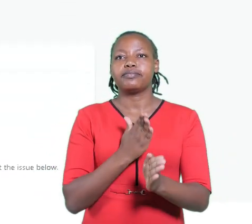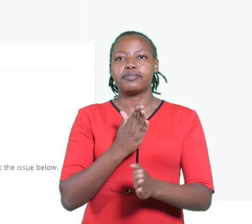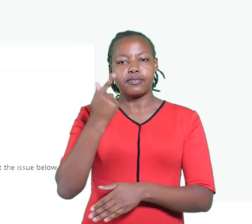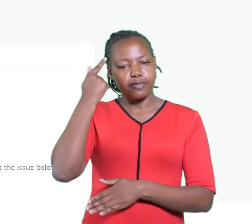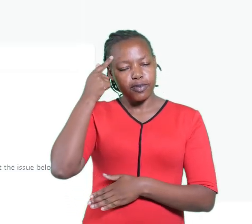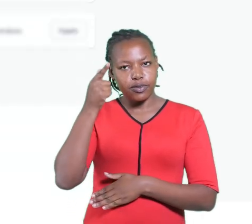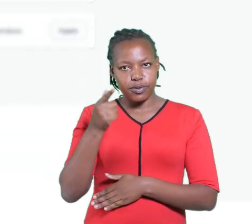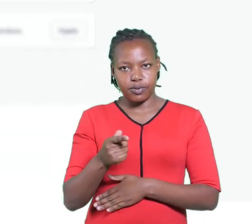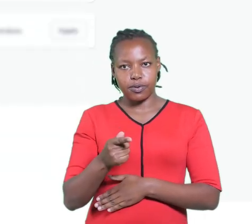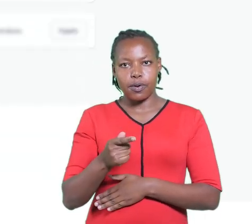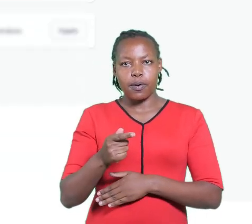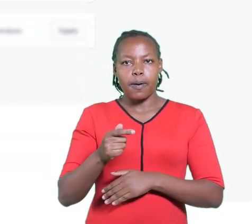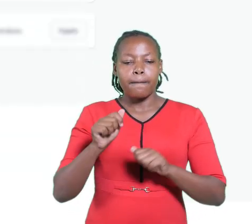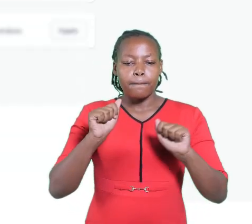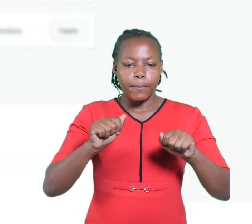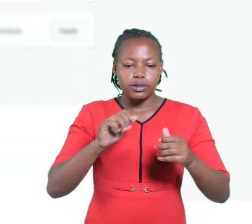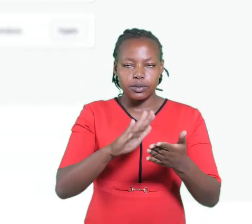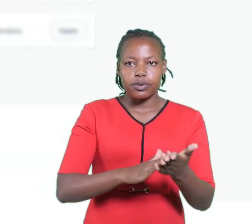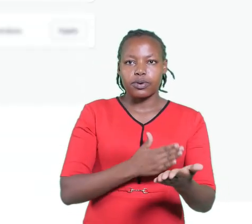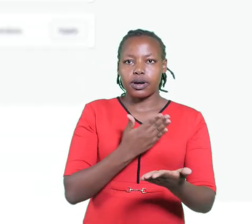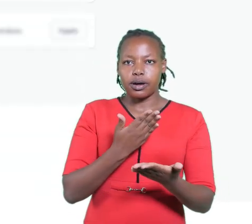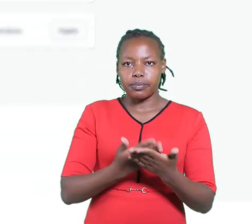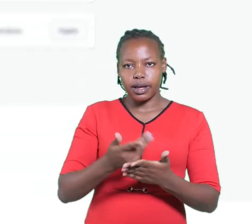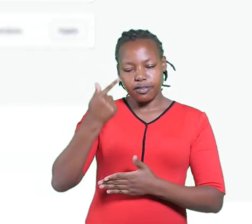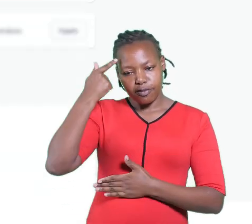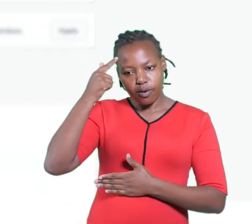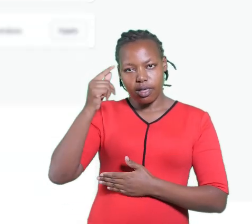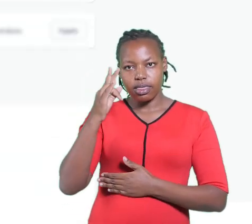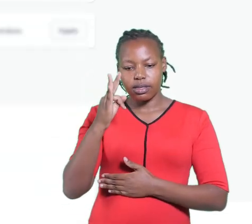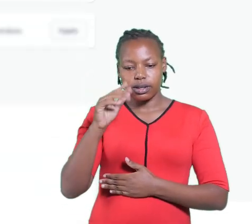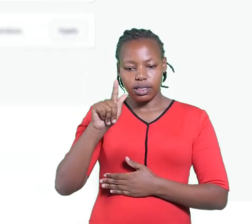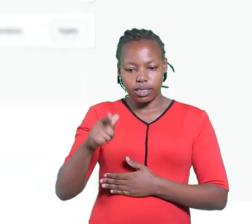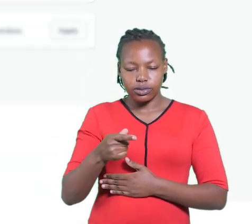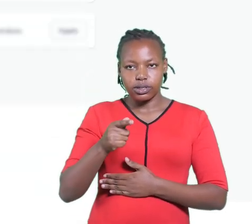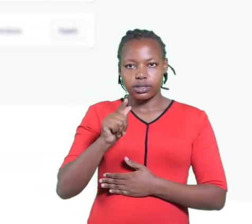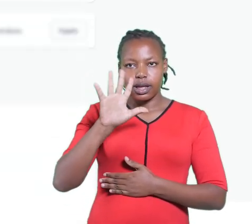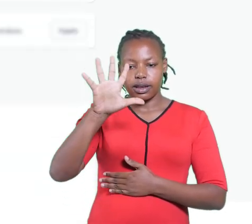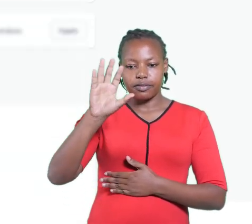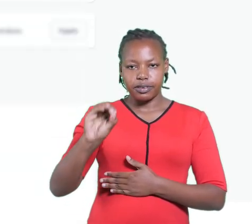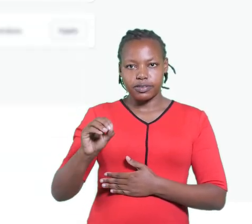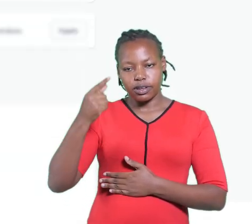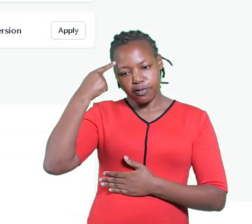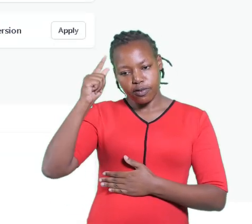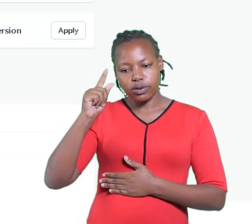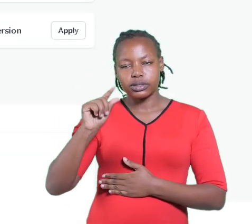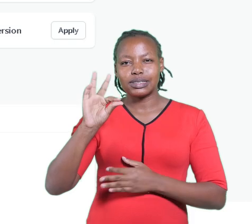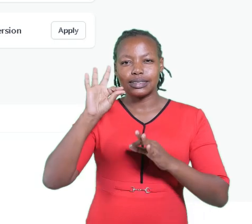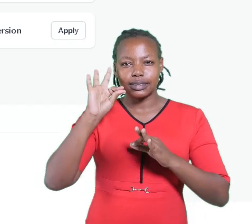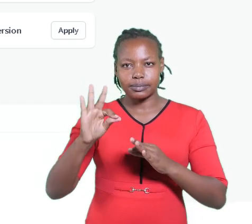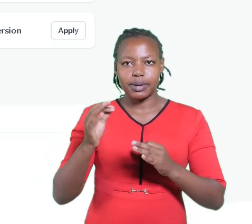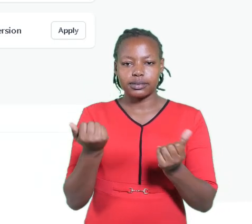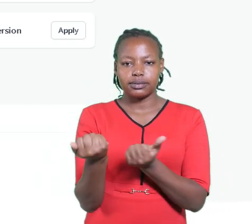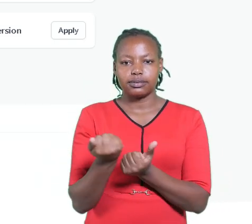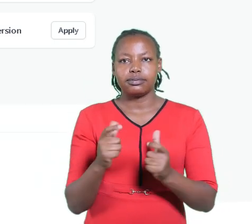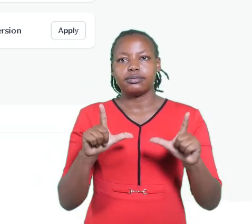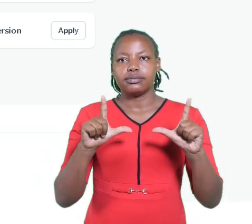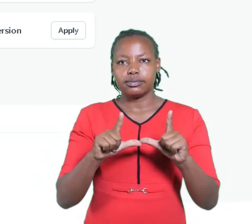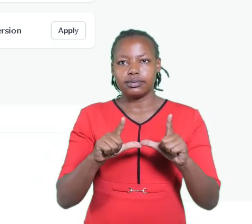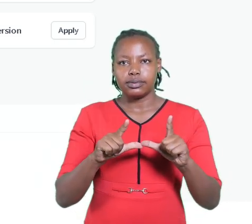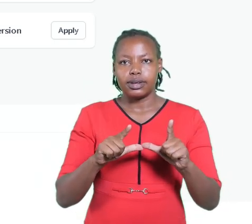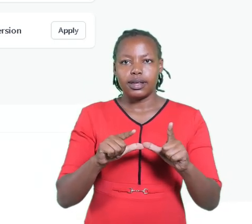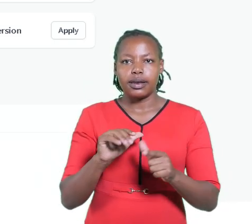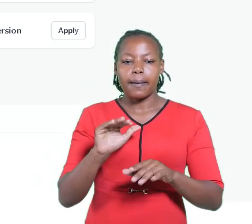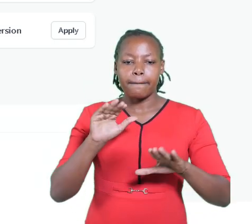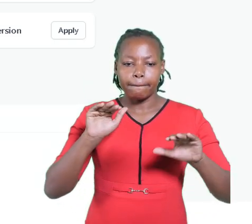be immediately available. You can now apply and pay 3,050 shillings for the smart driving